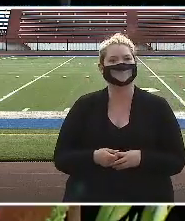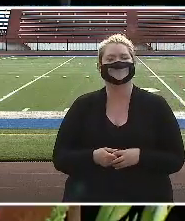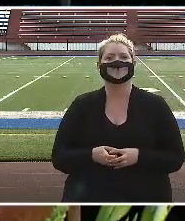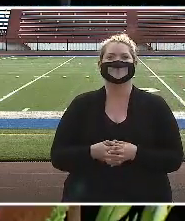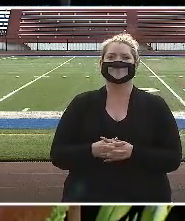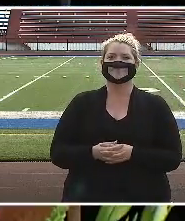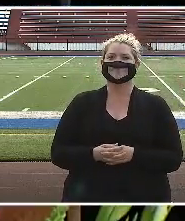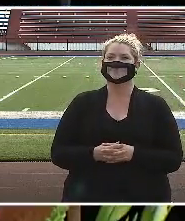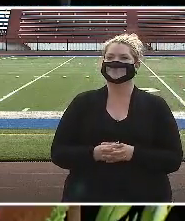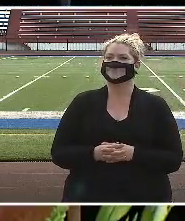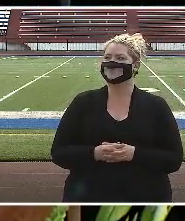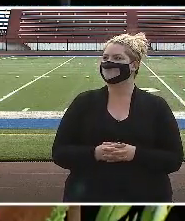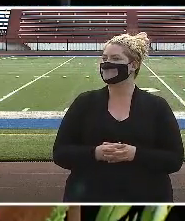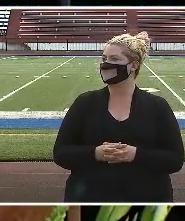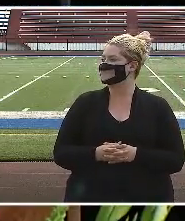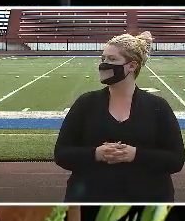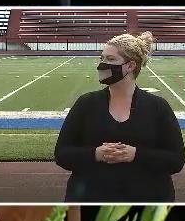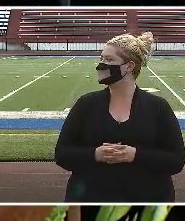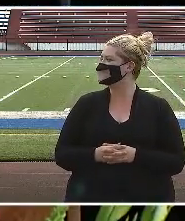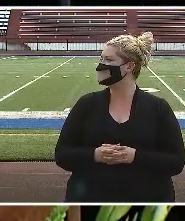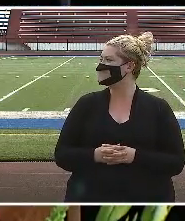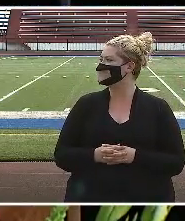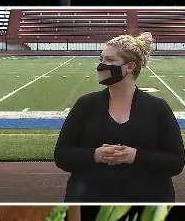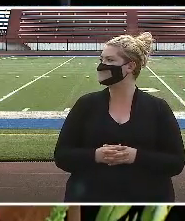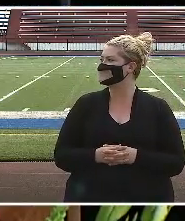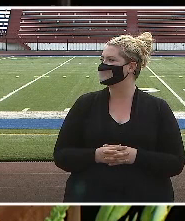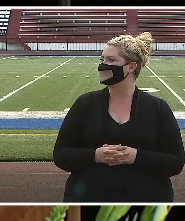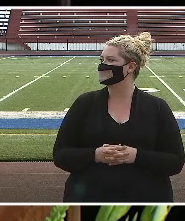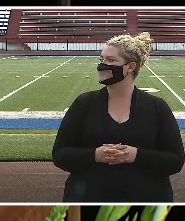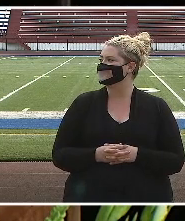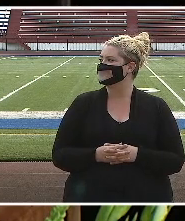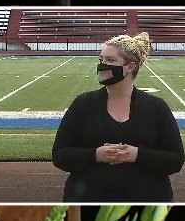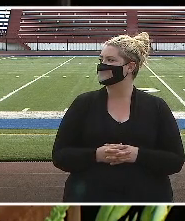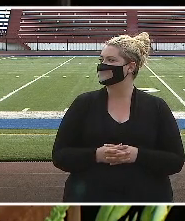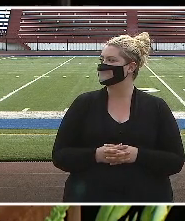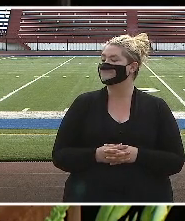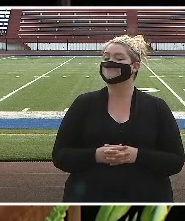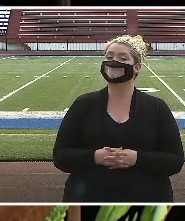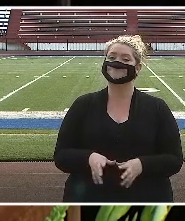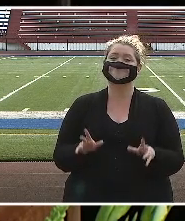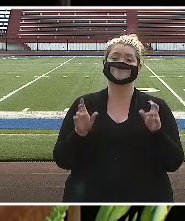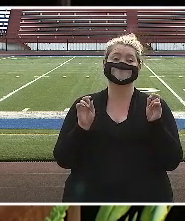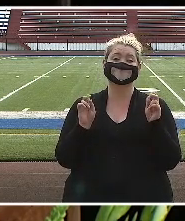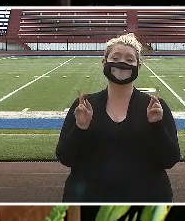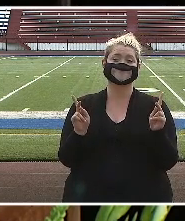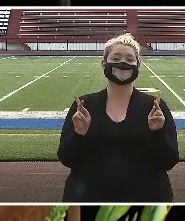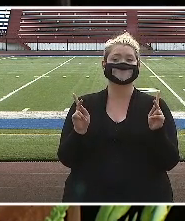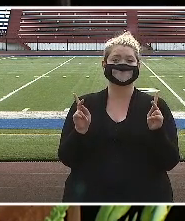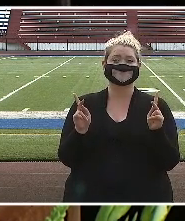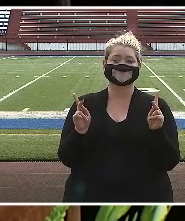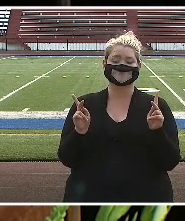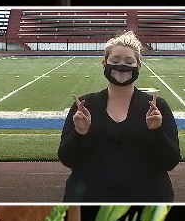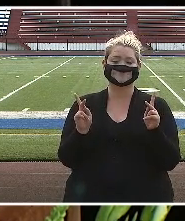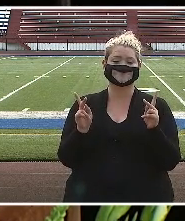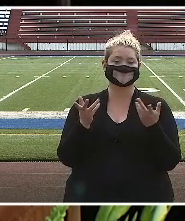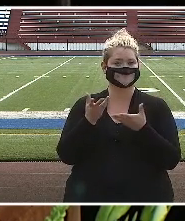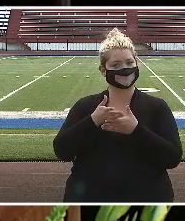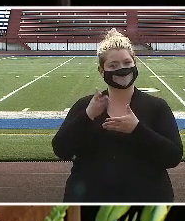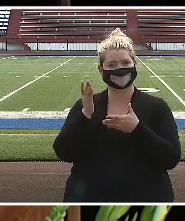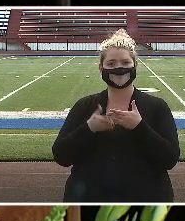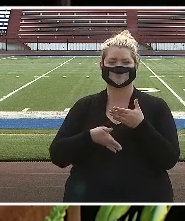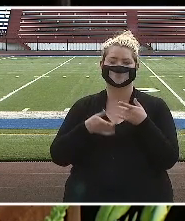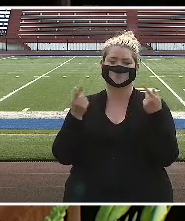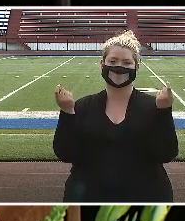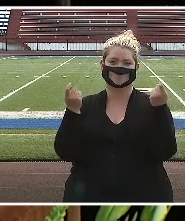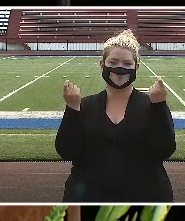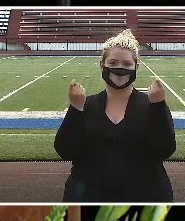At this time, this does conclude our ceremony. For